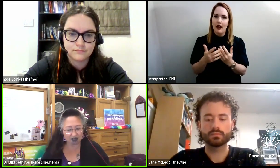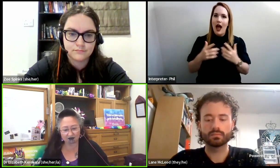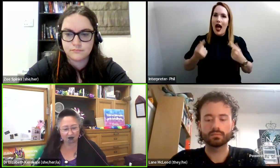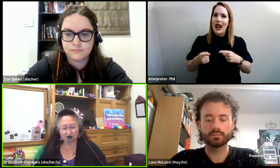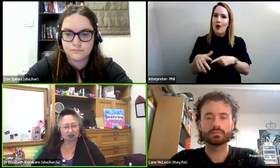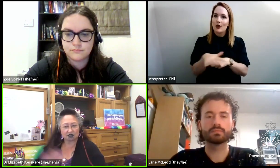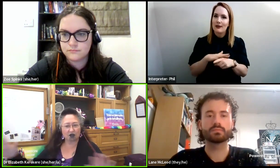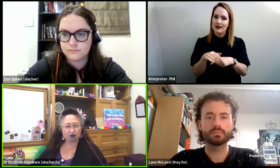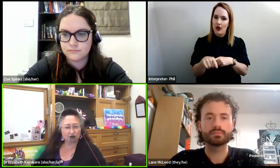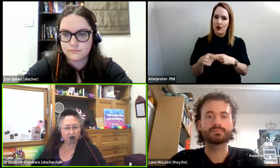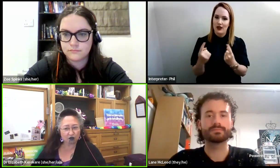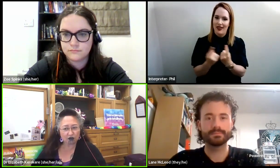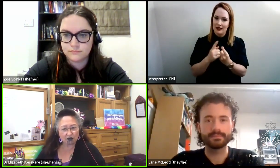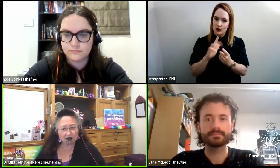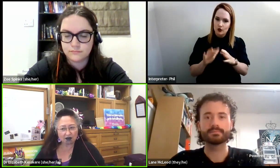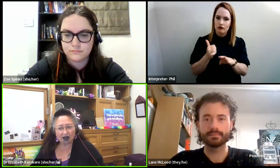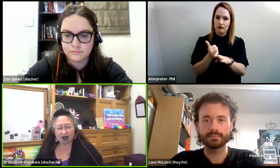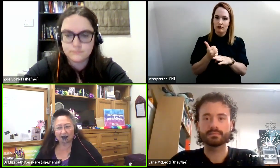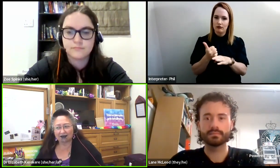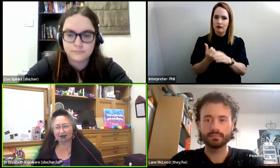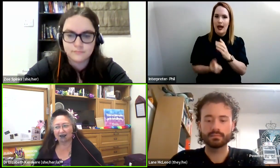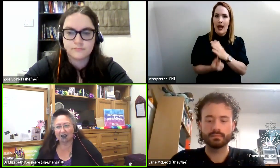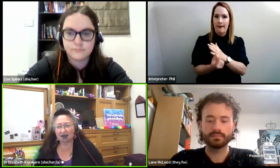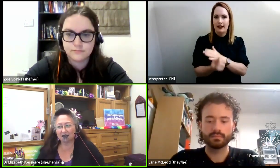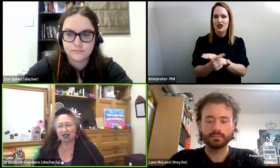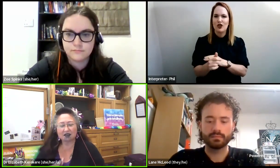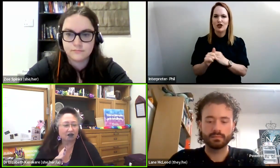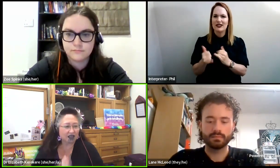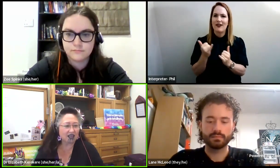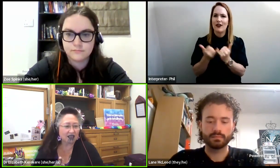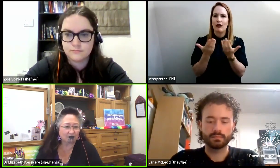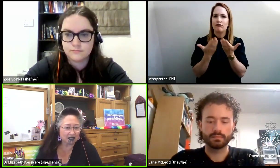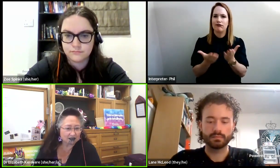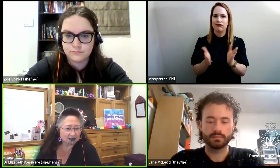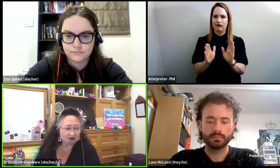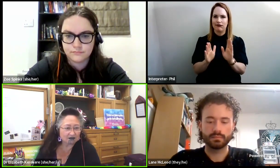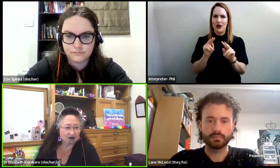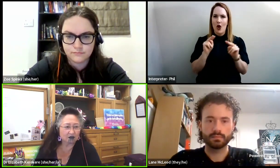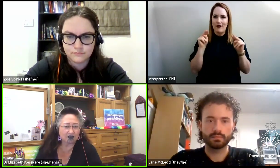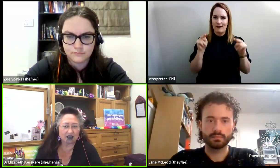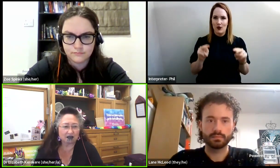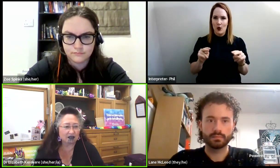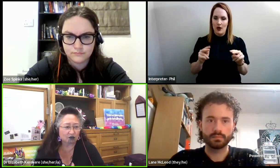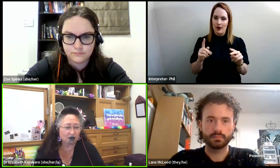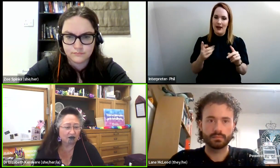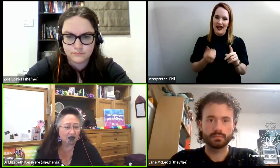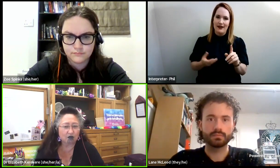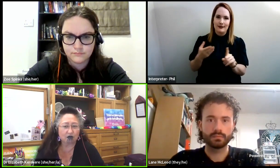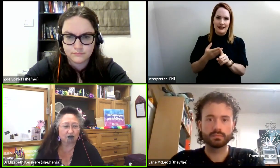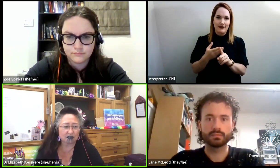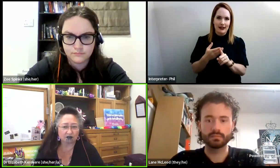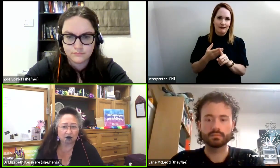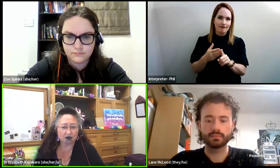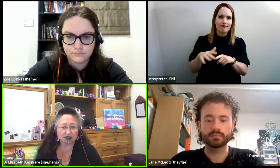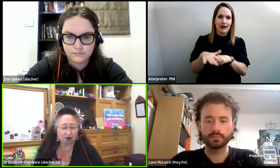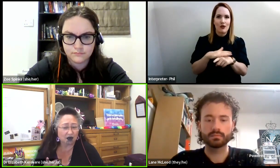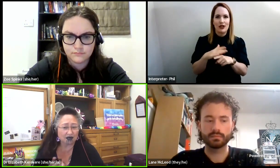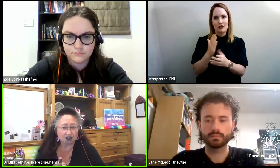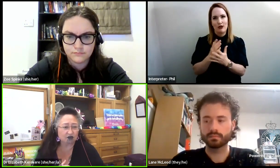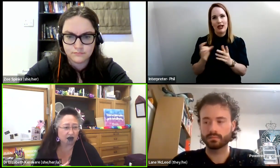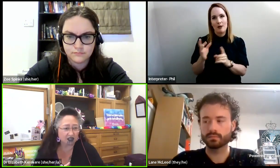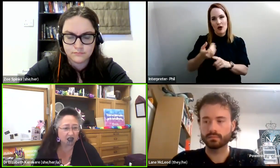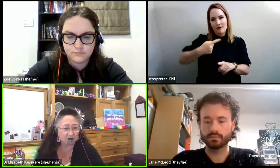very loose overview, but there's kind of key areas where I think it's really, really important for us to focus